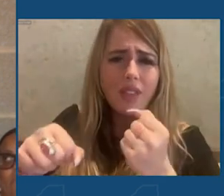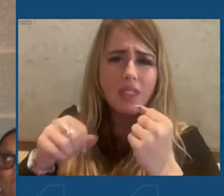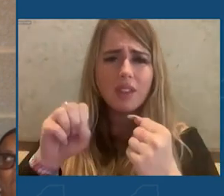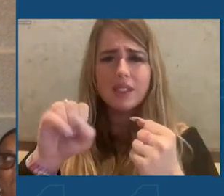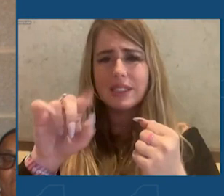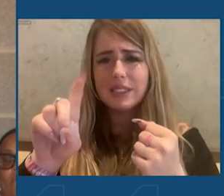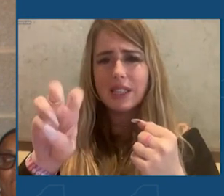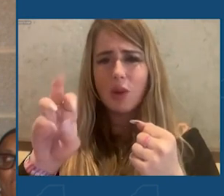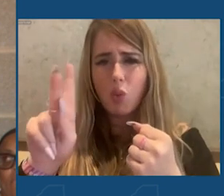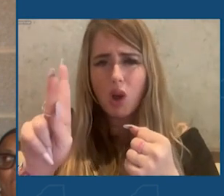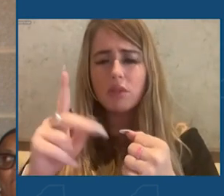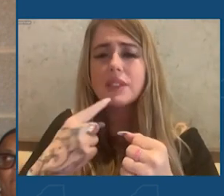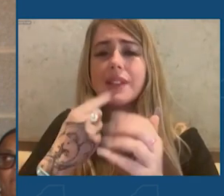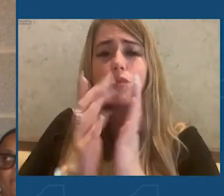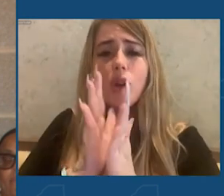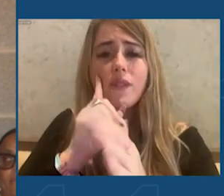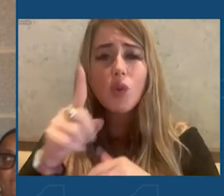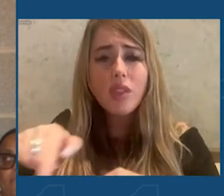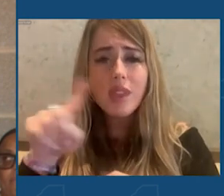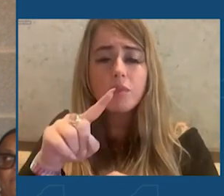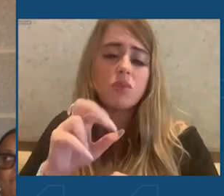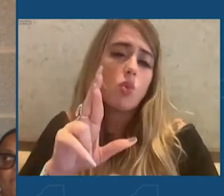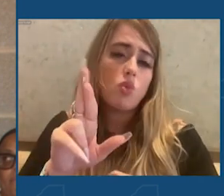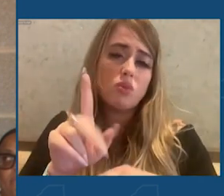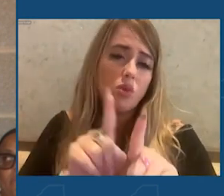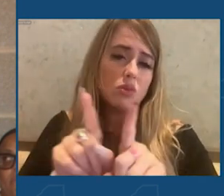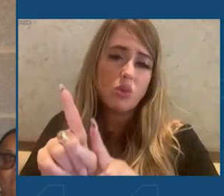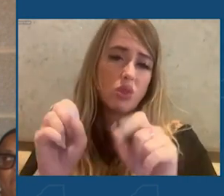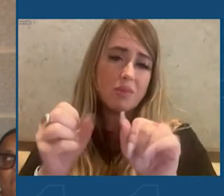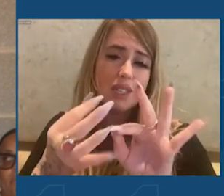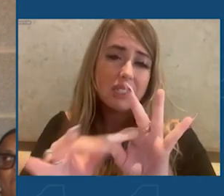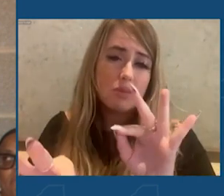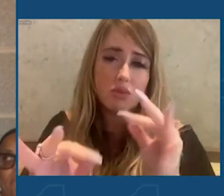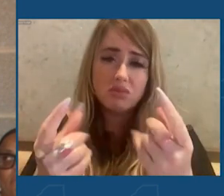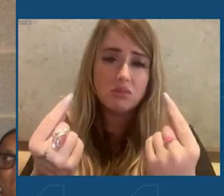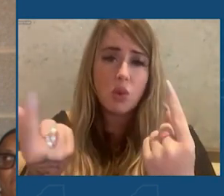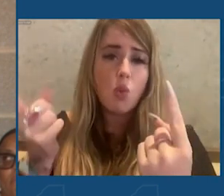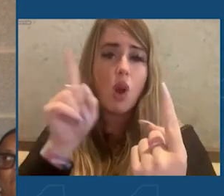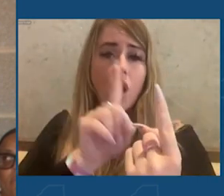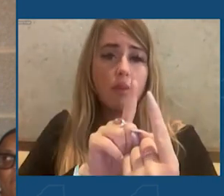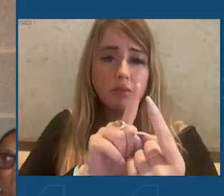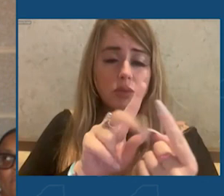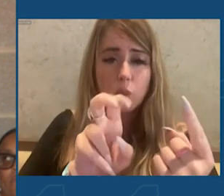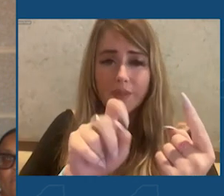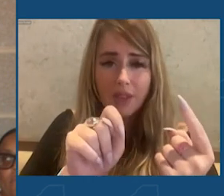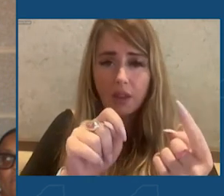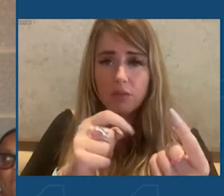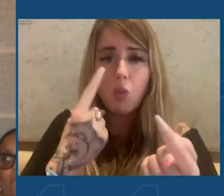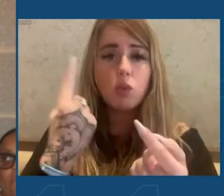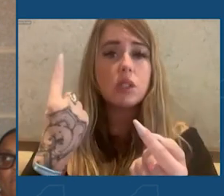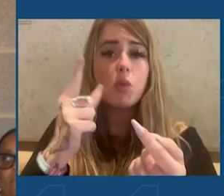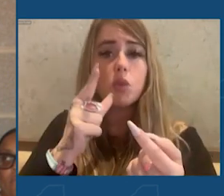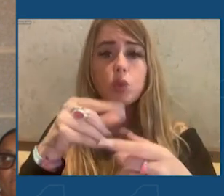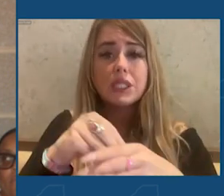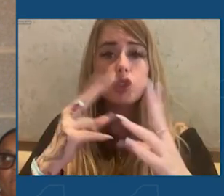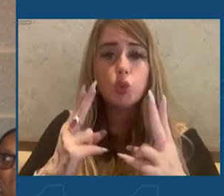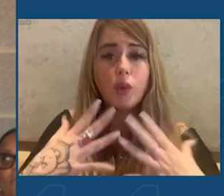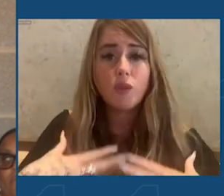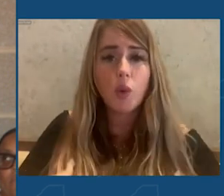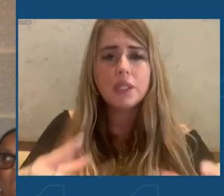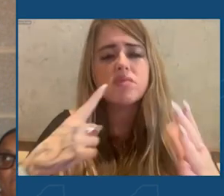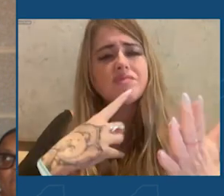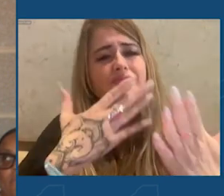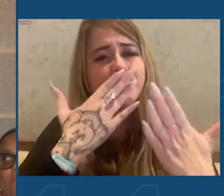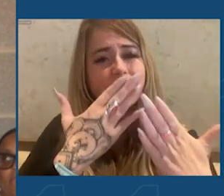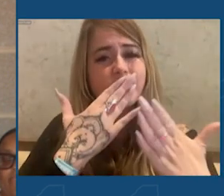for them. Or it can really be just as simple as walking up to a veteran or someone in uniform and saying, "Thank you